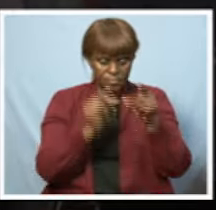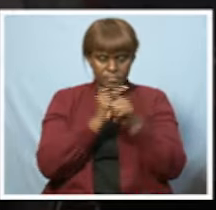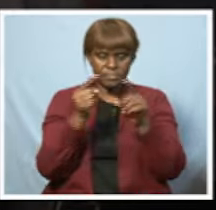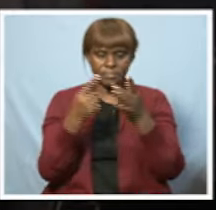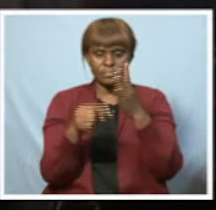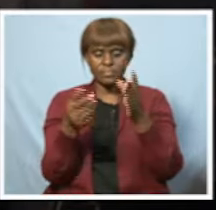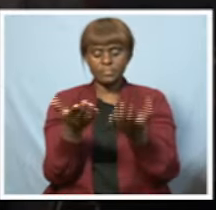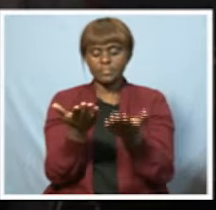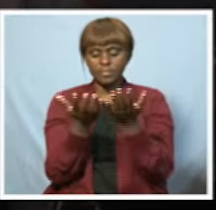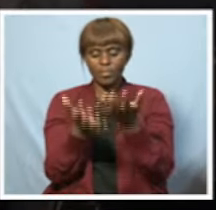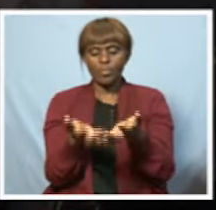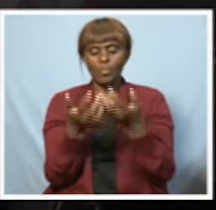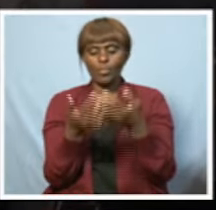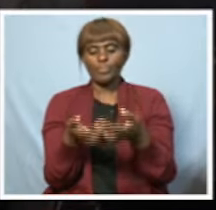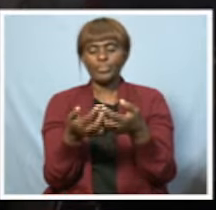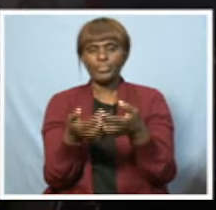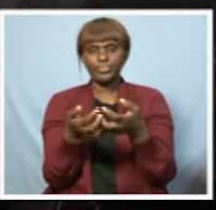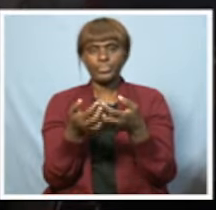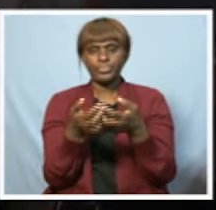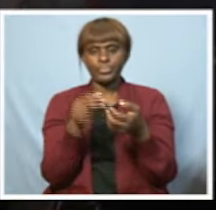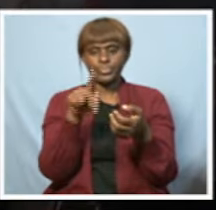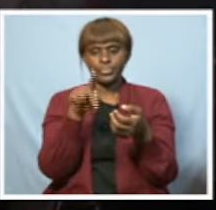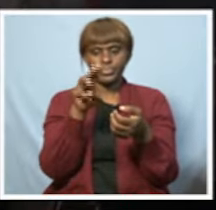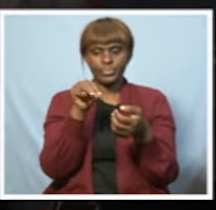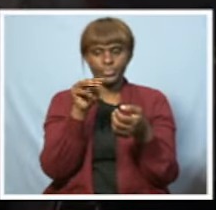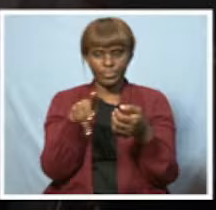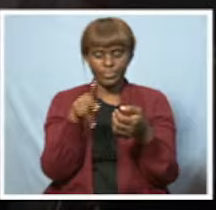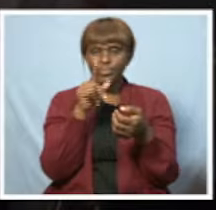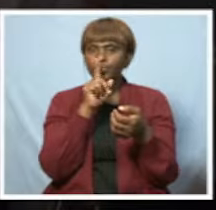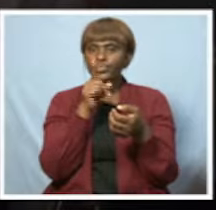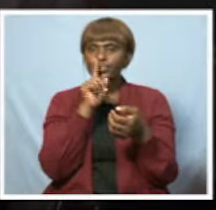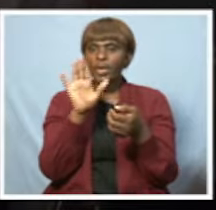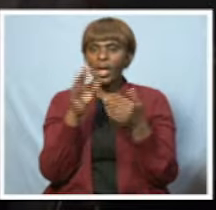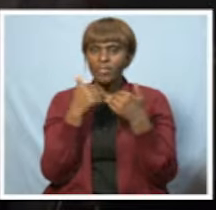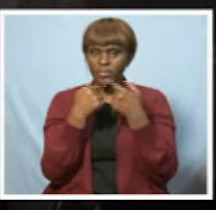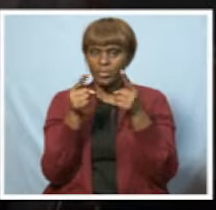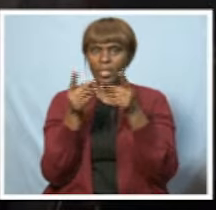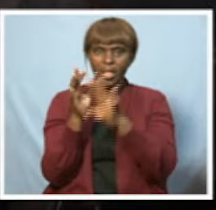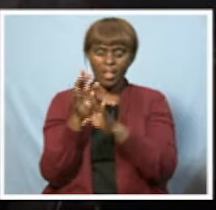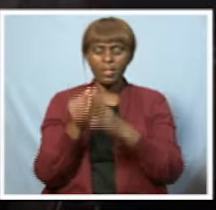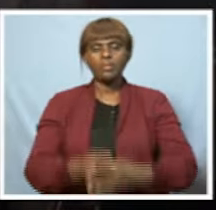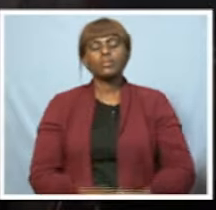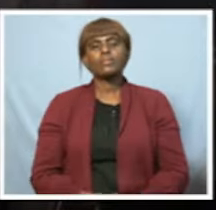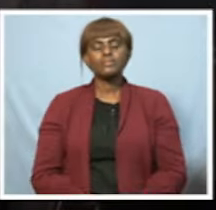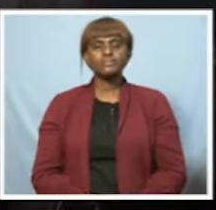a submersible pump. Surely, definitely, there's a difference.